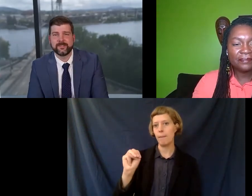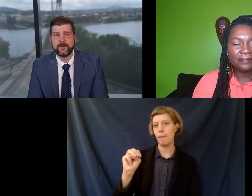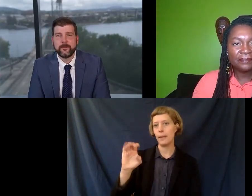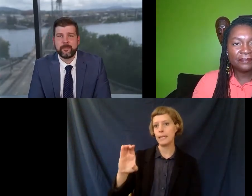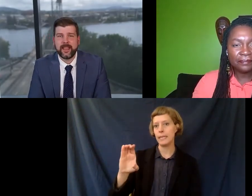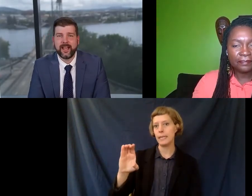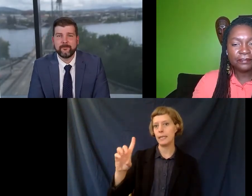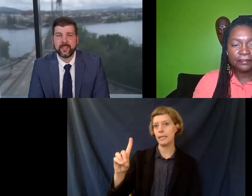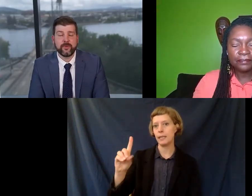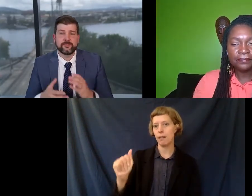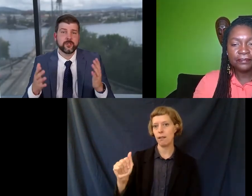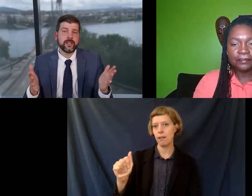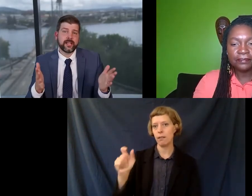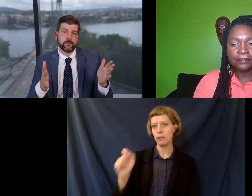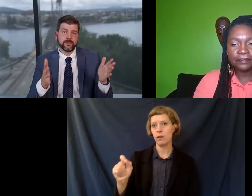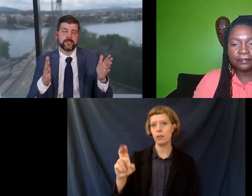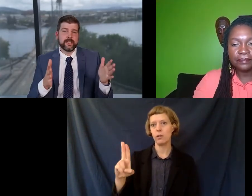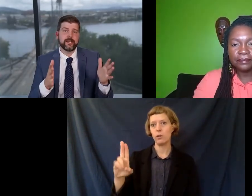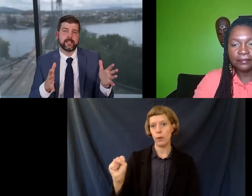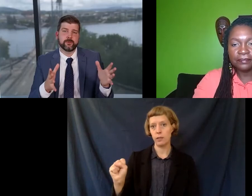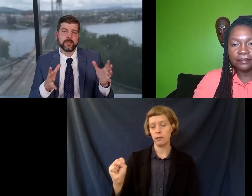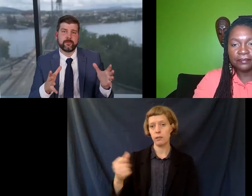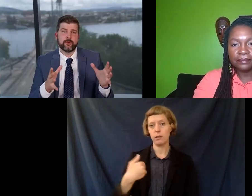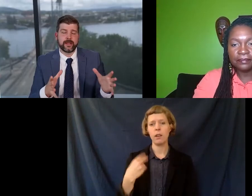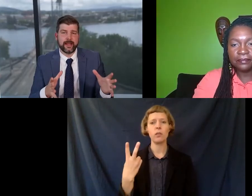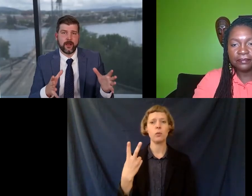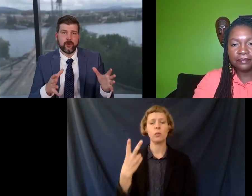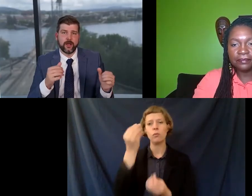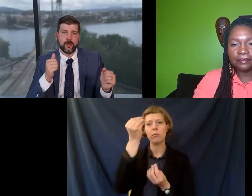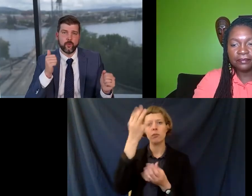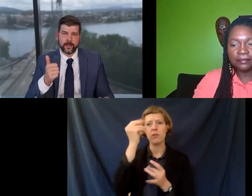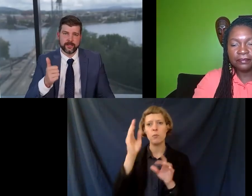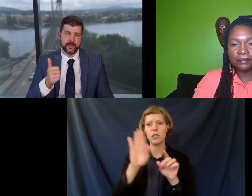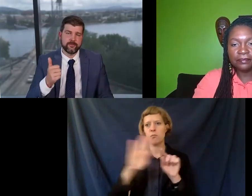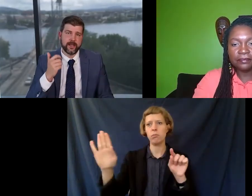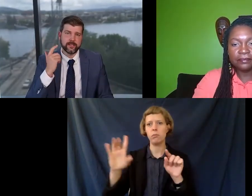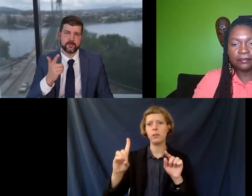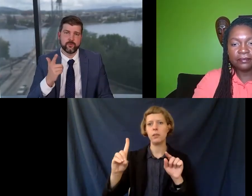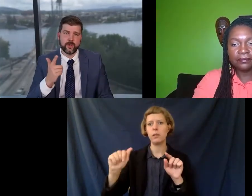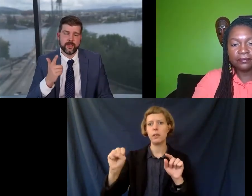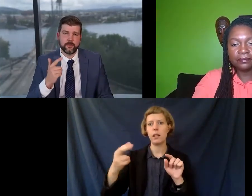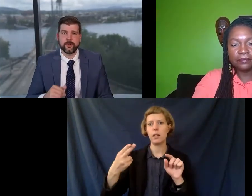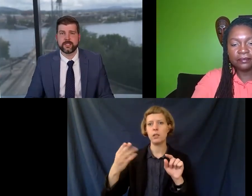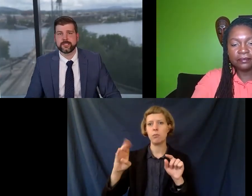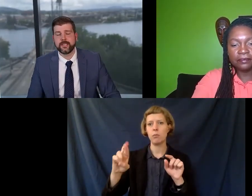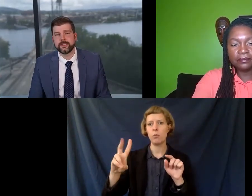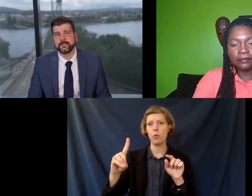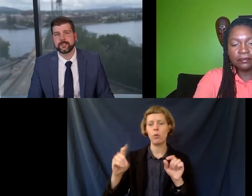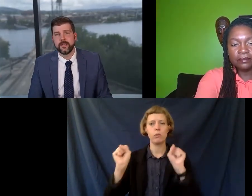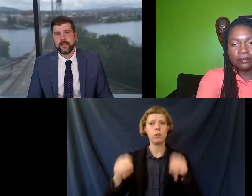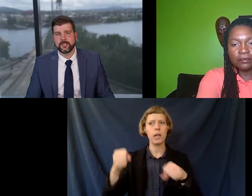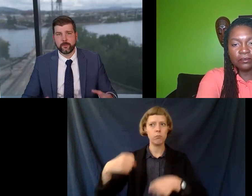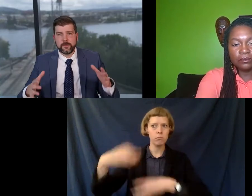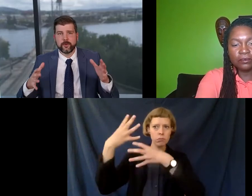www.mcda.us. And we have two dashboards, data dashboards up there right now, one on gun violence, one on the protest